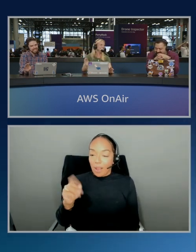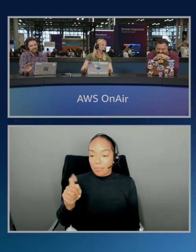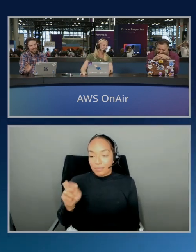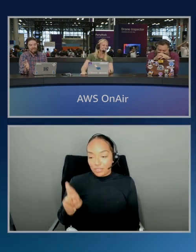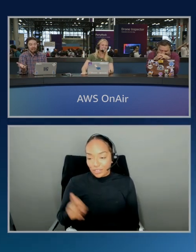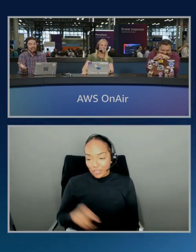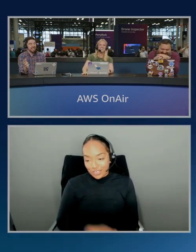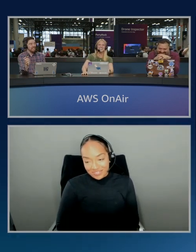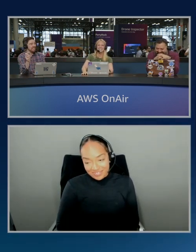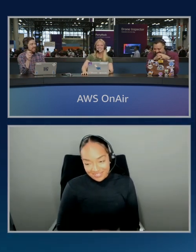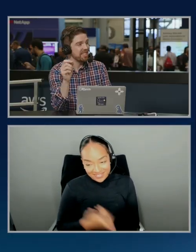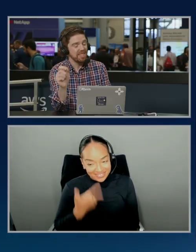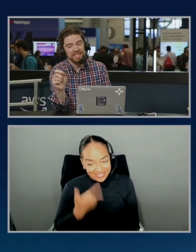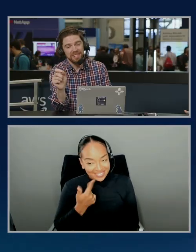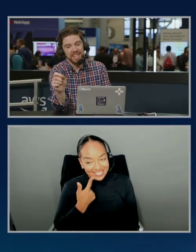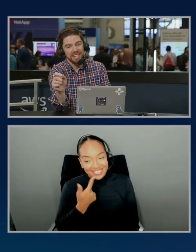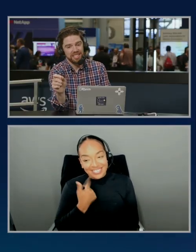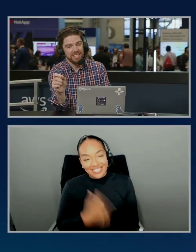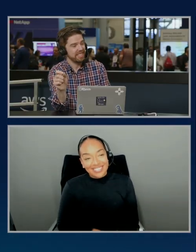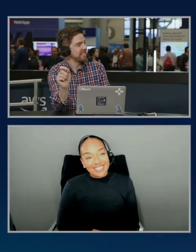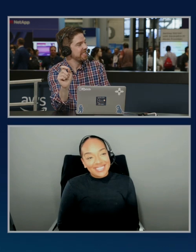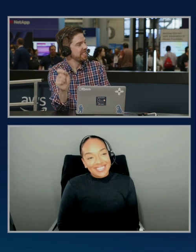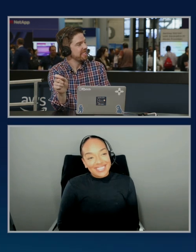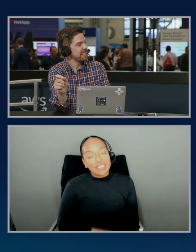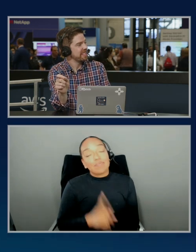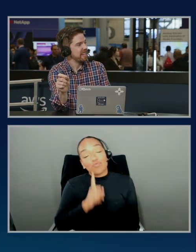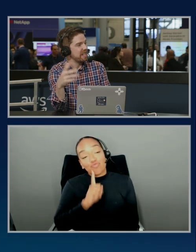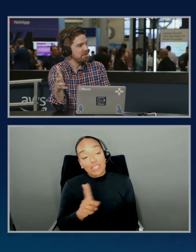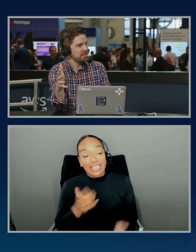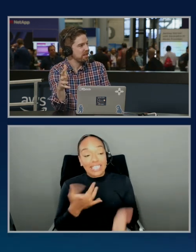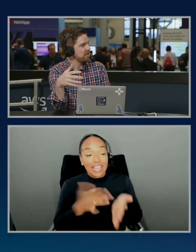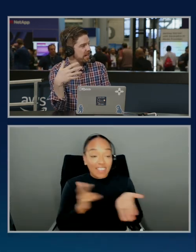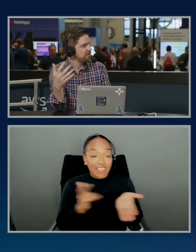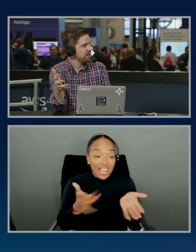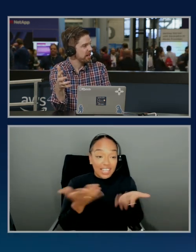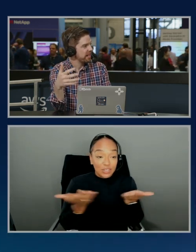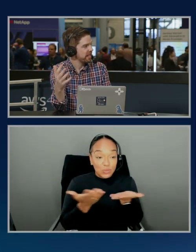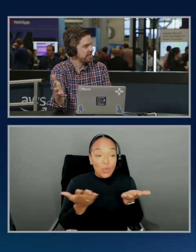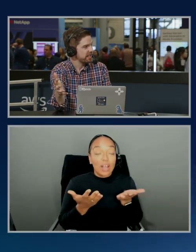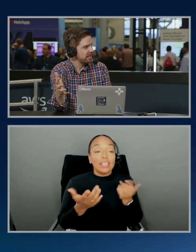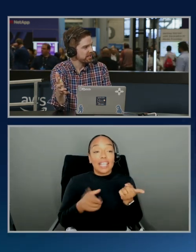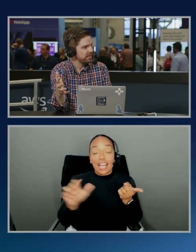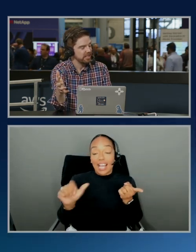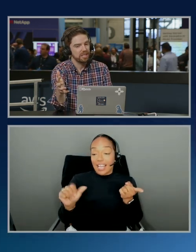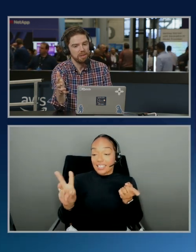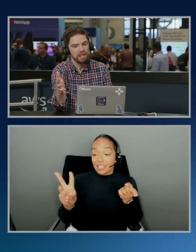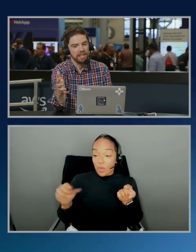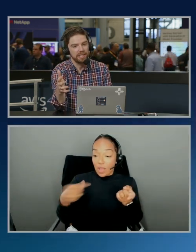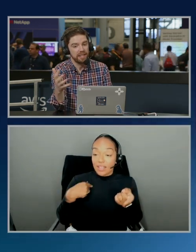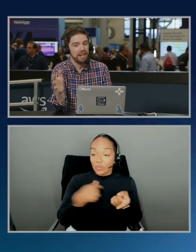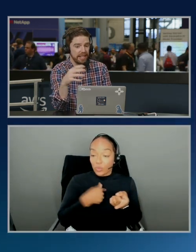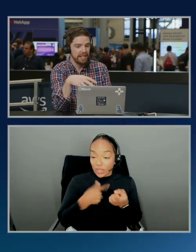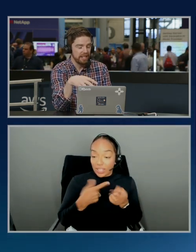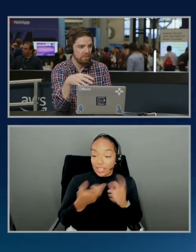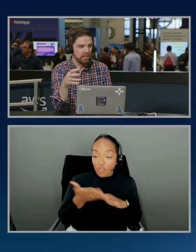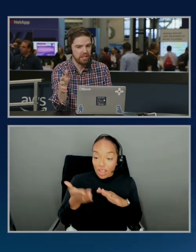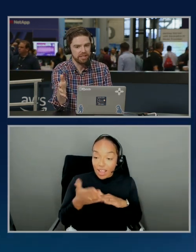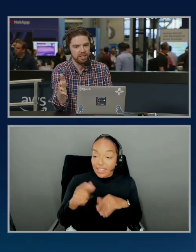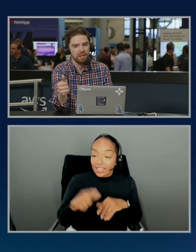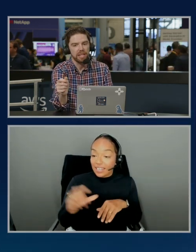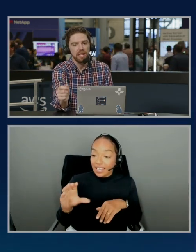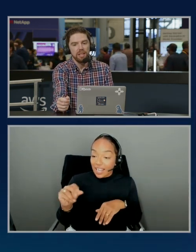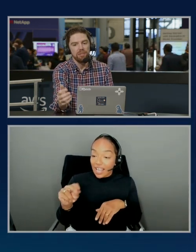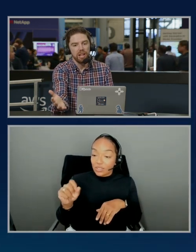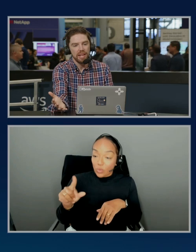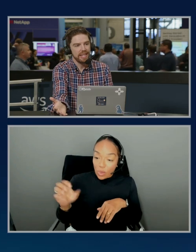us. The advantage of this is it is a AWS website. We run it. It's a console experience, not in AWS